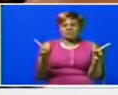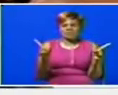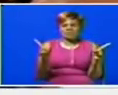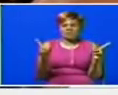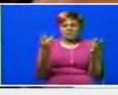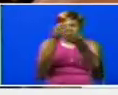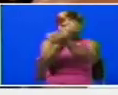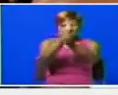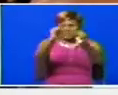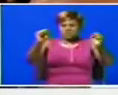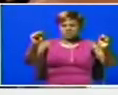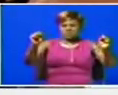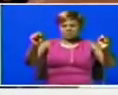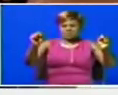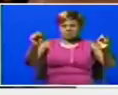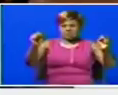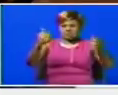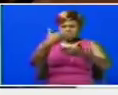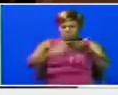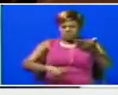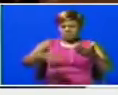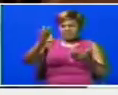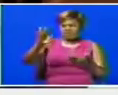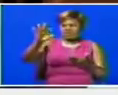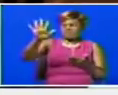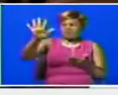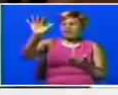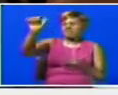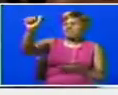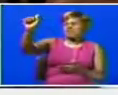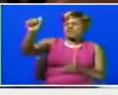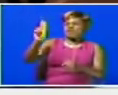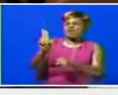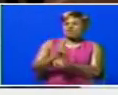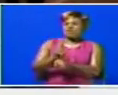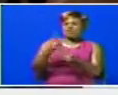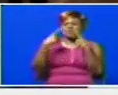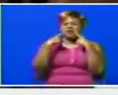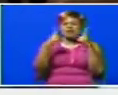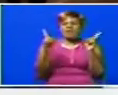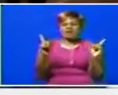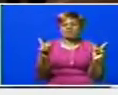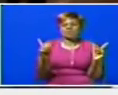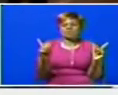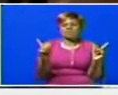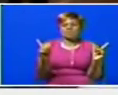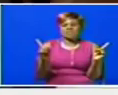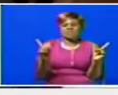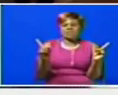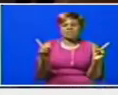results for presidential, then form 35A is used also for declaring results for